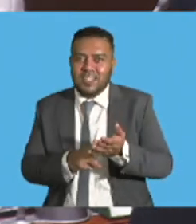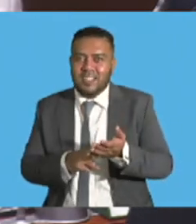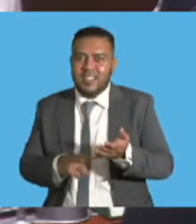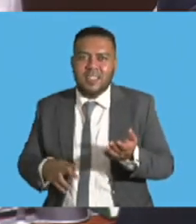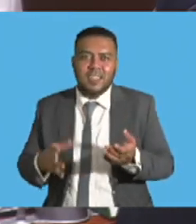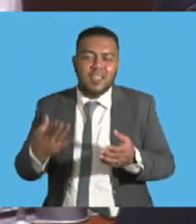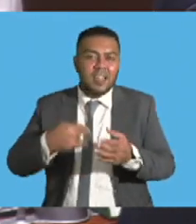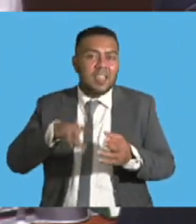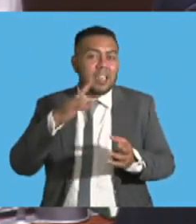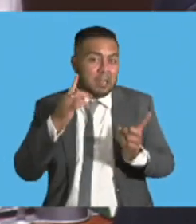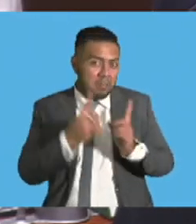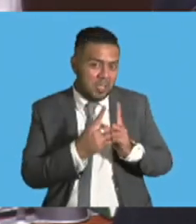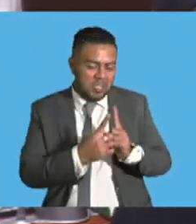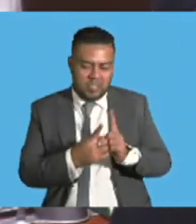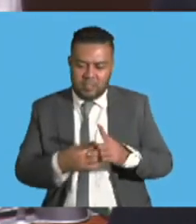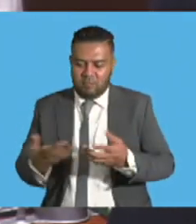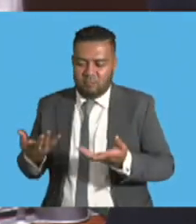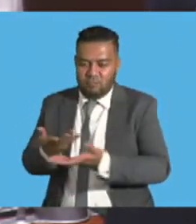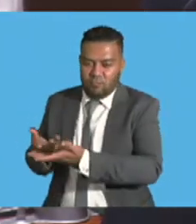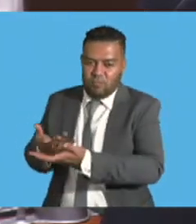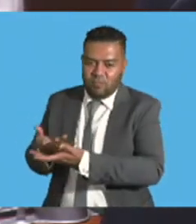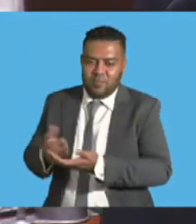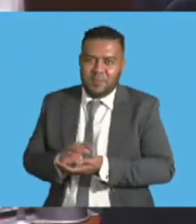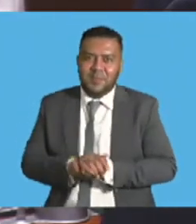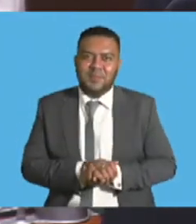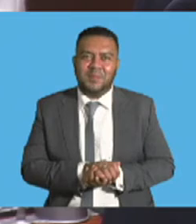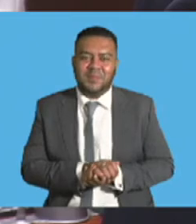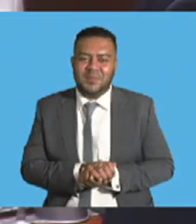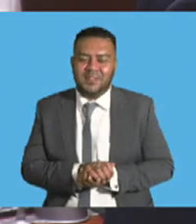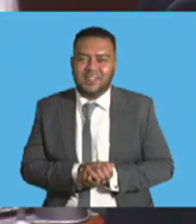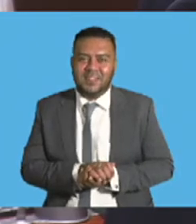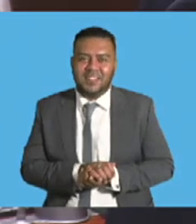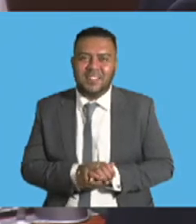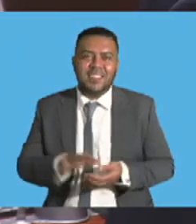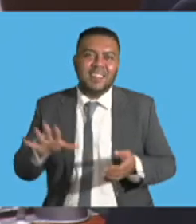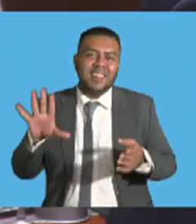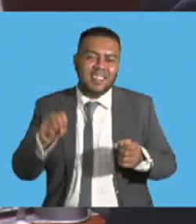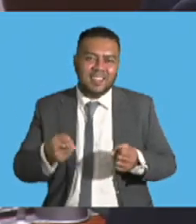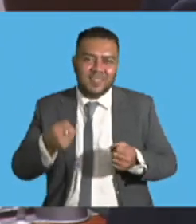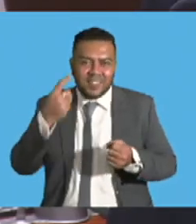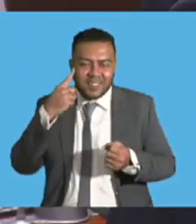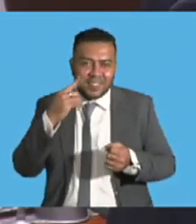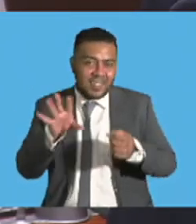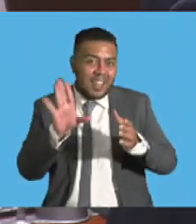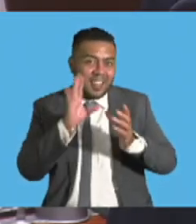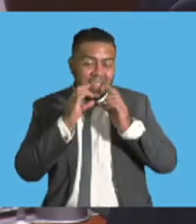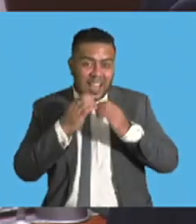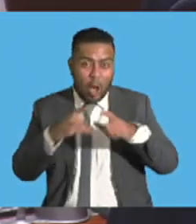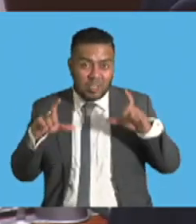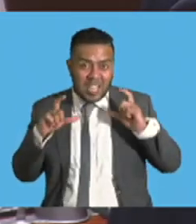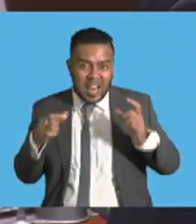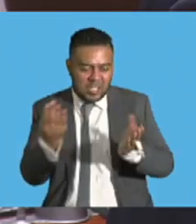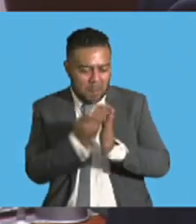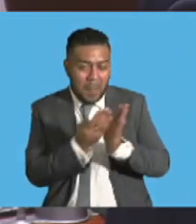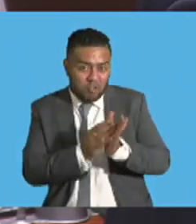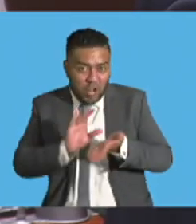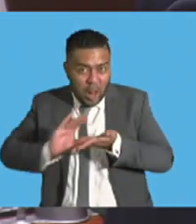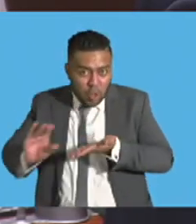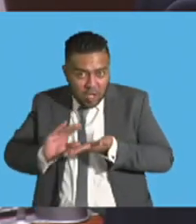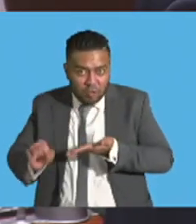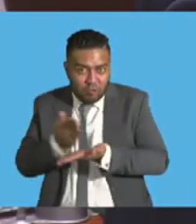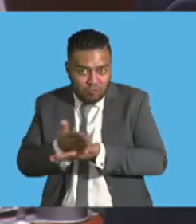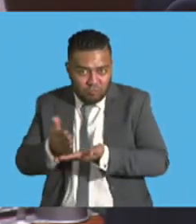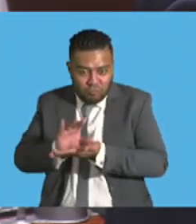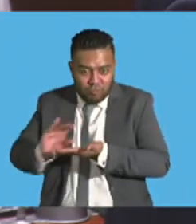provincial meetings. The Ministry of Taukei is forecasting on the Council in its budget allocation, as I've said, in